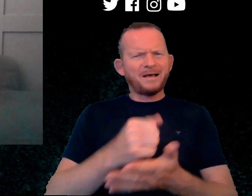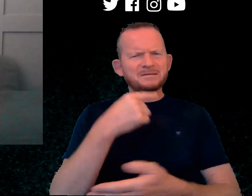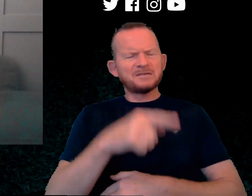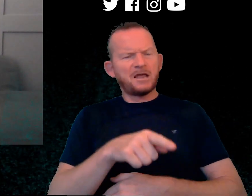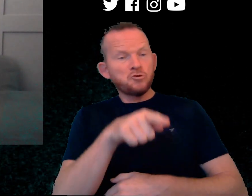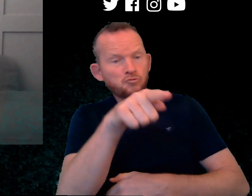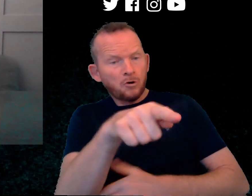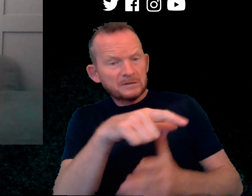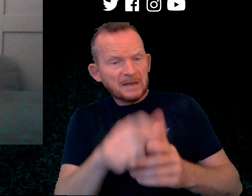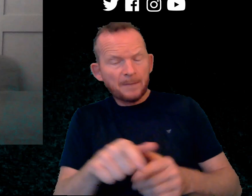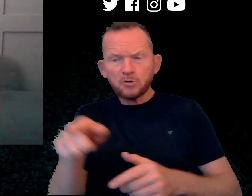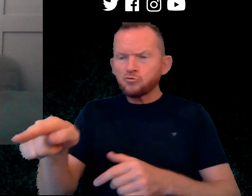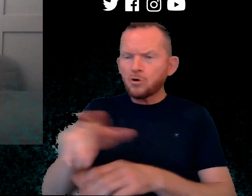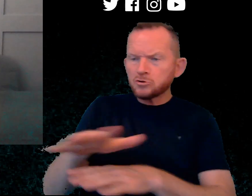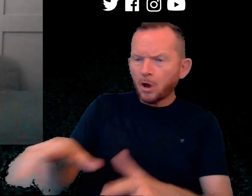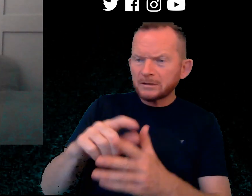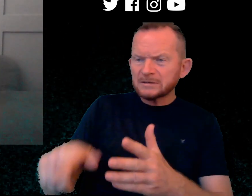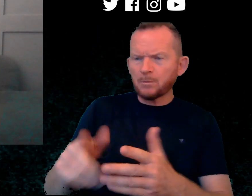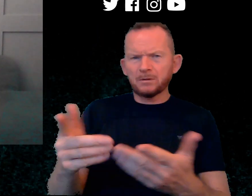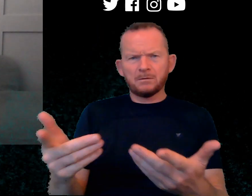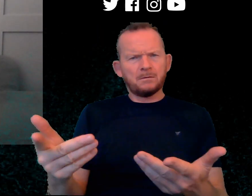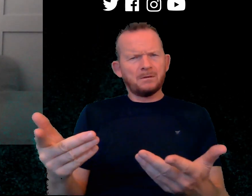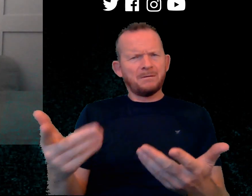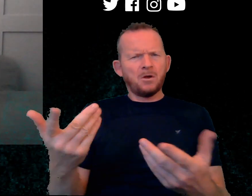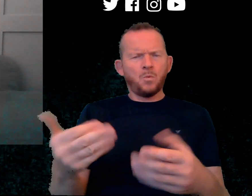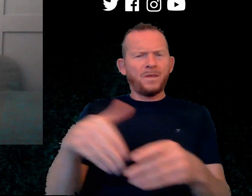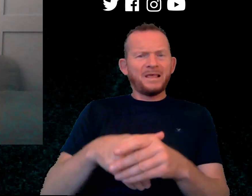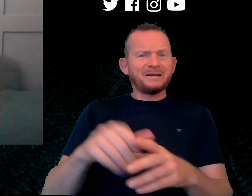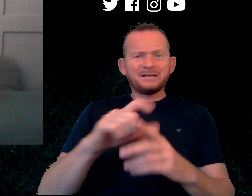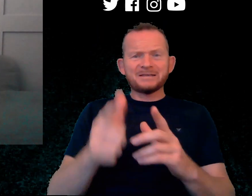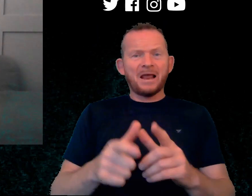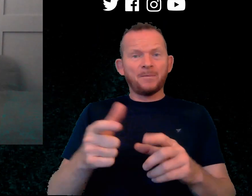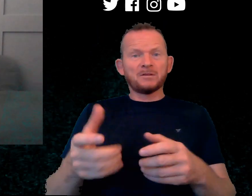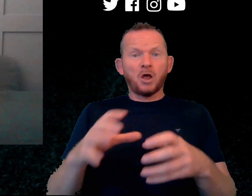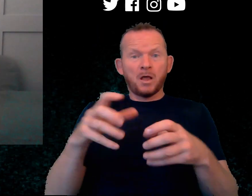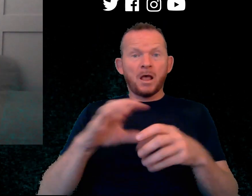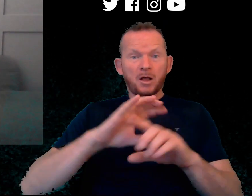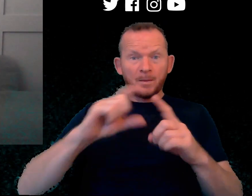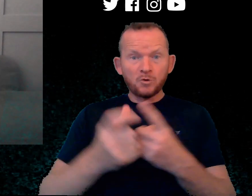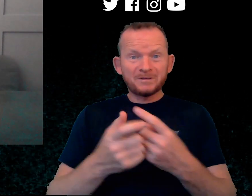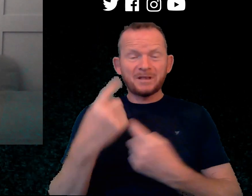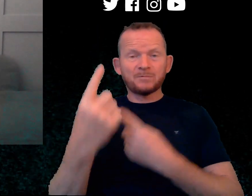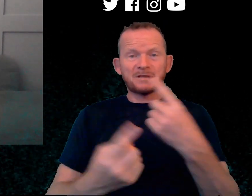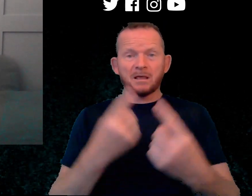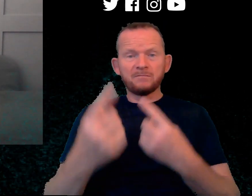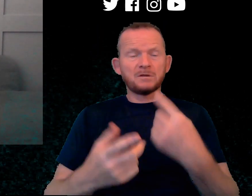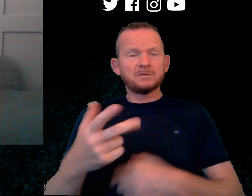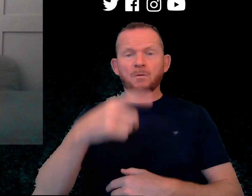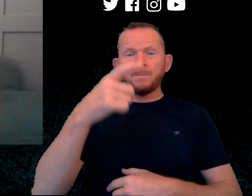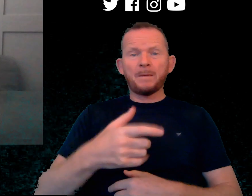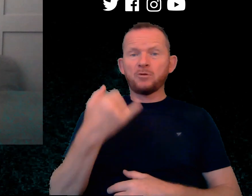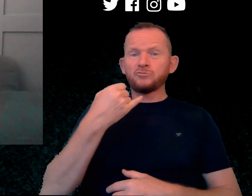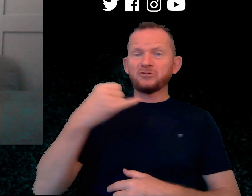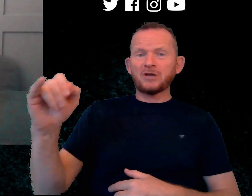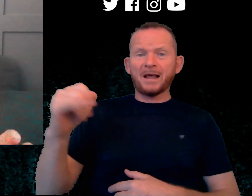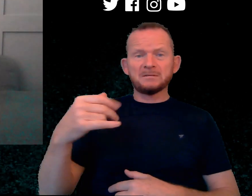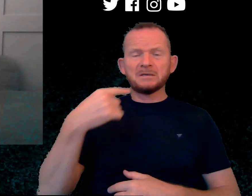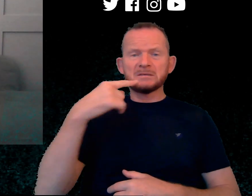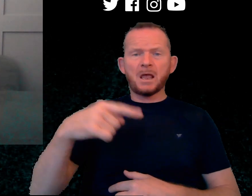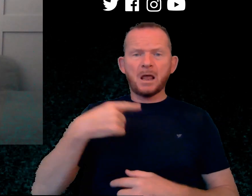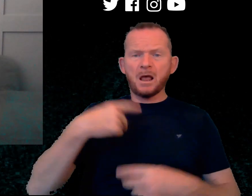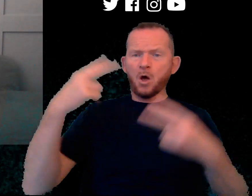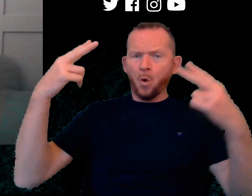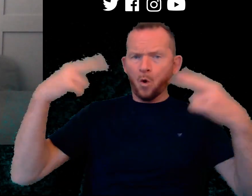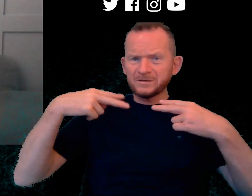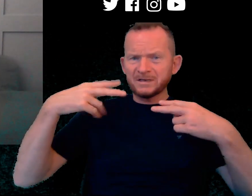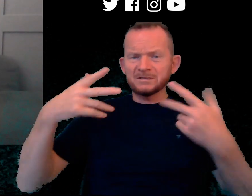or condition, is it really an appropriate measure to inform who is and who isn't disabled? Even in the disabled community